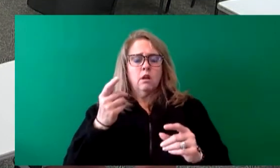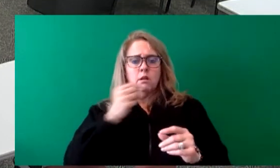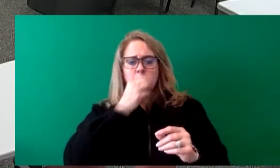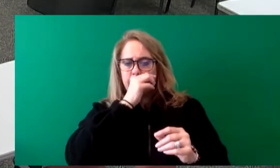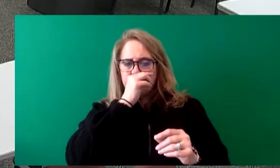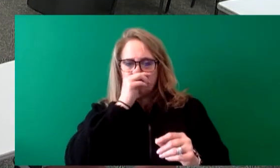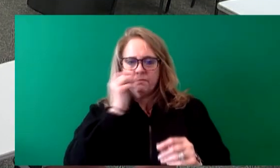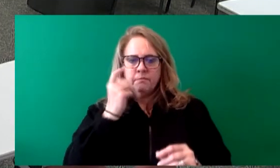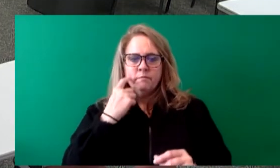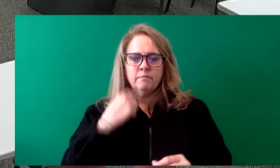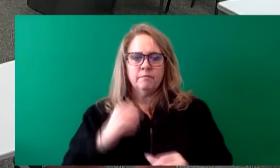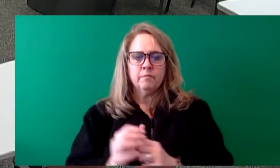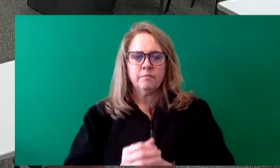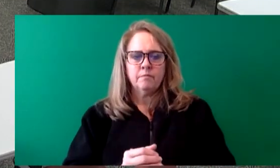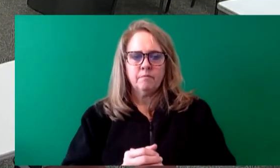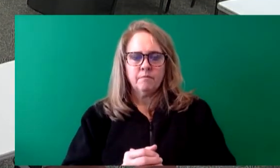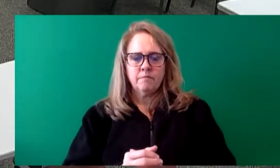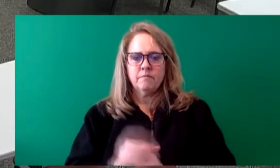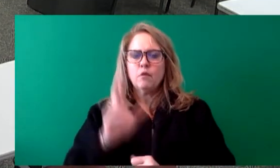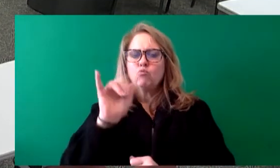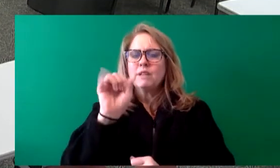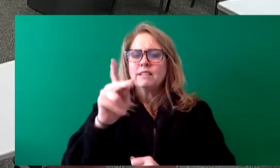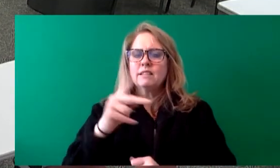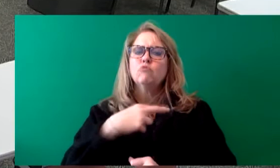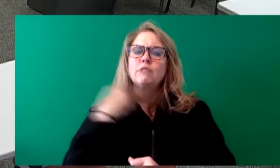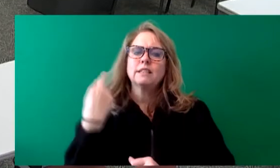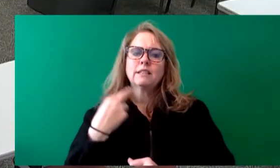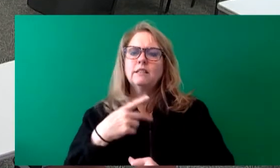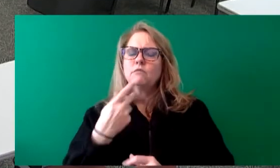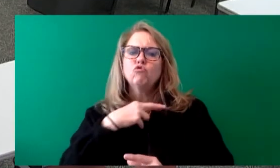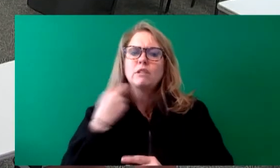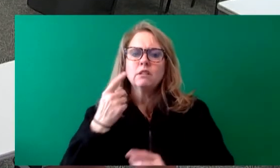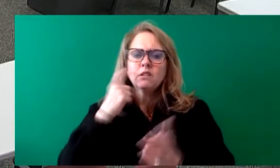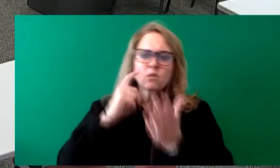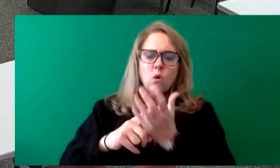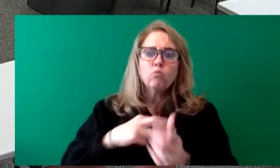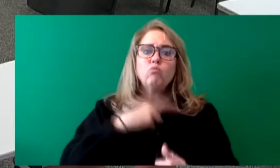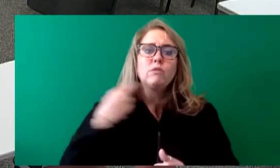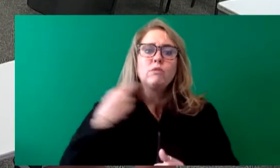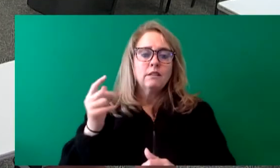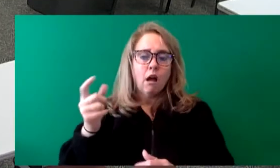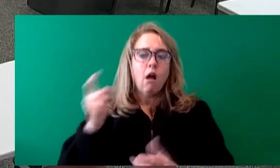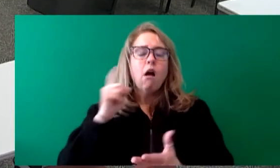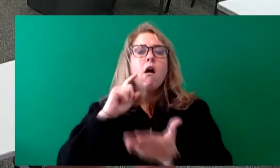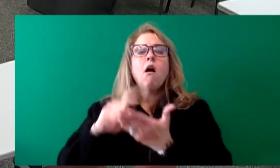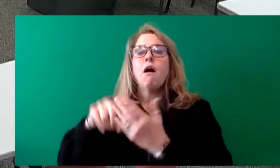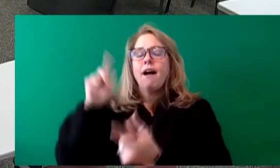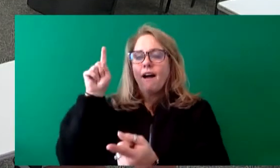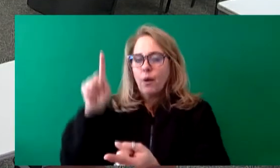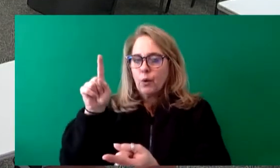down, we don't have to be, we're trying to kind of move back to a more normal